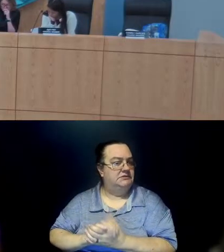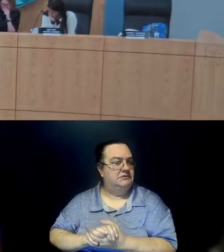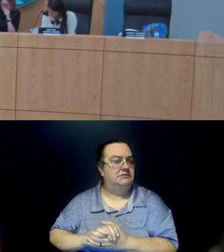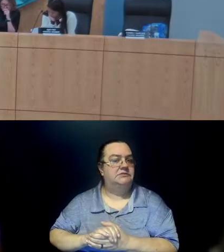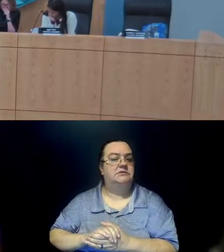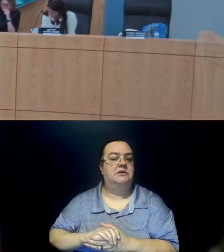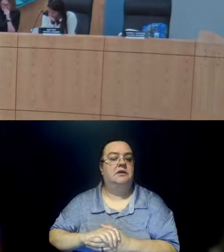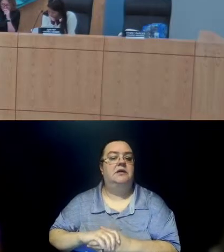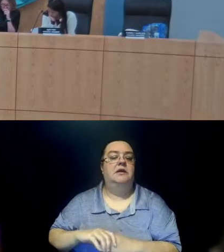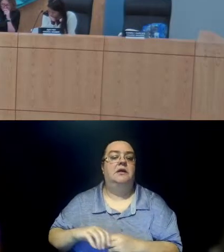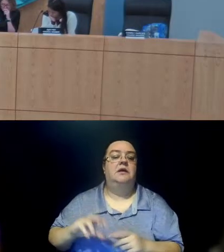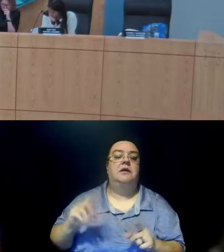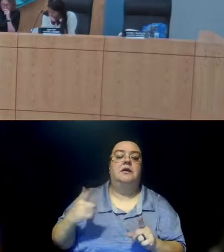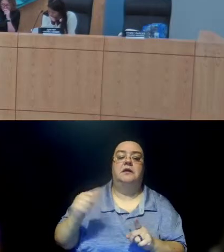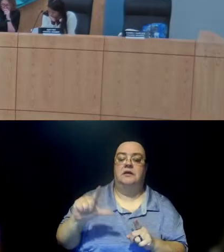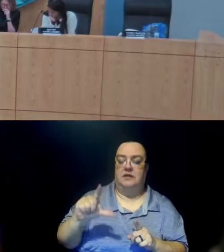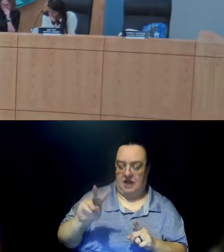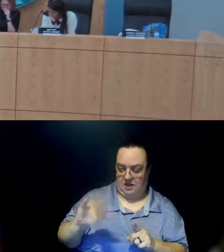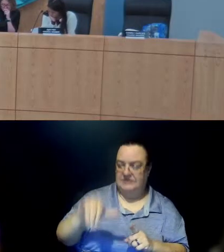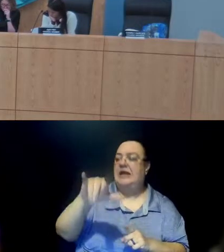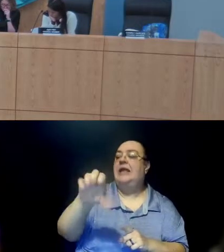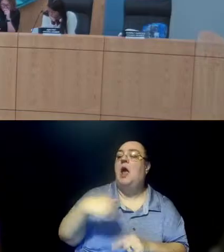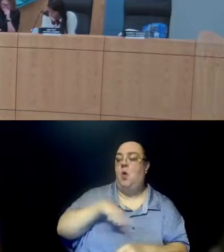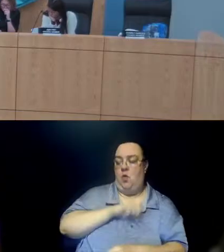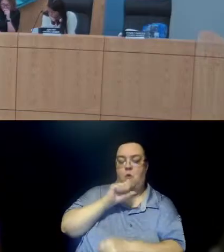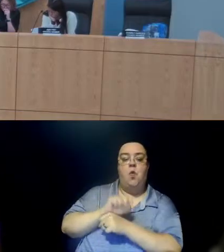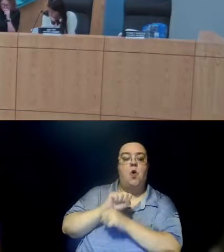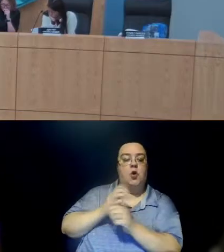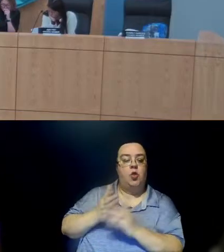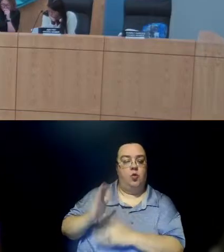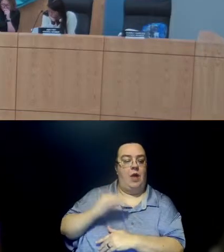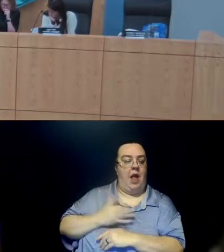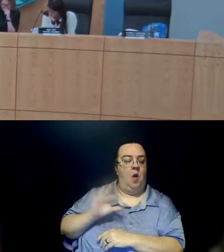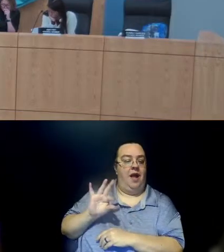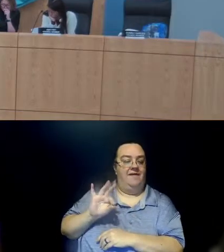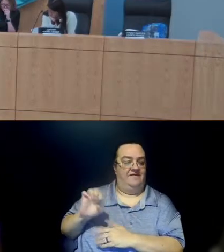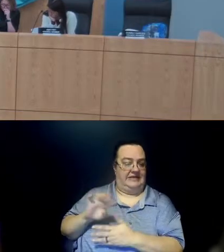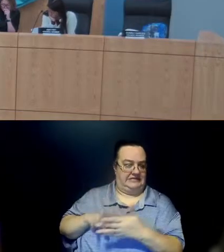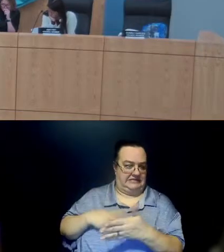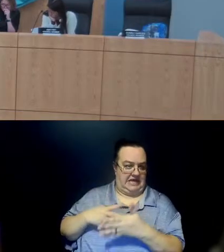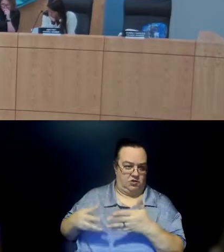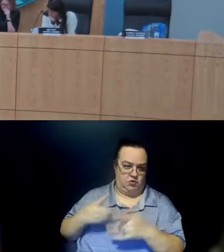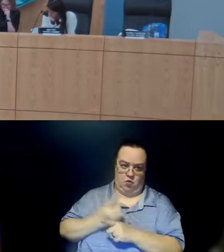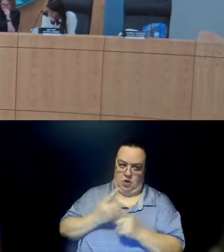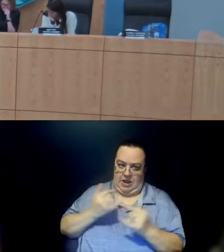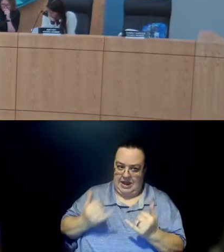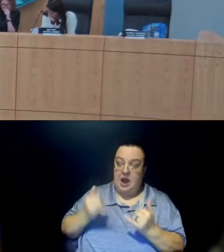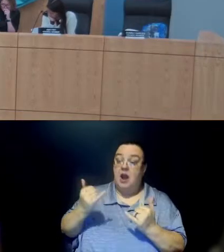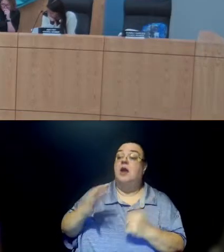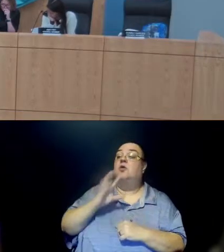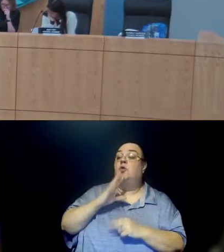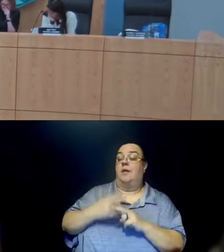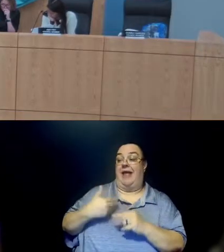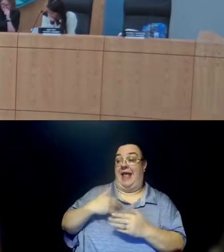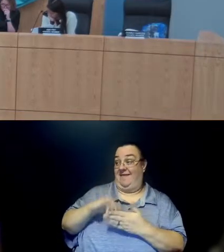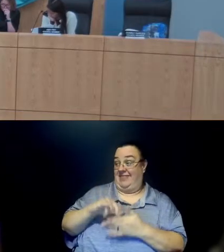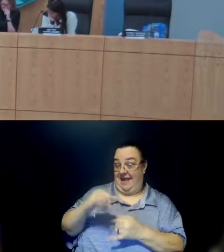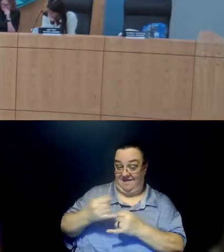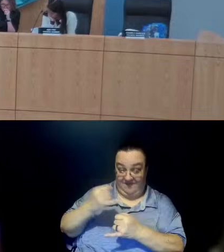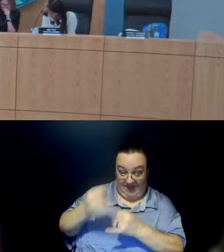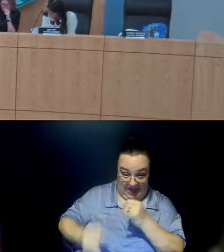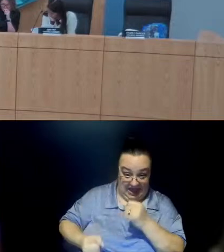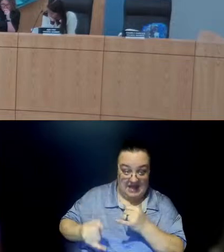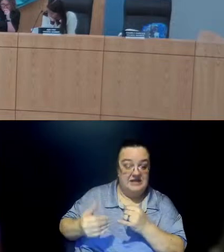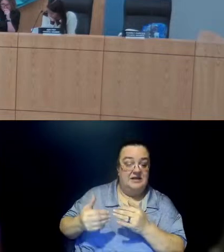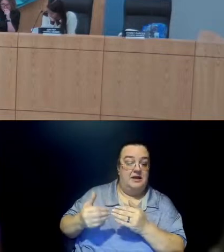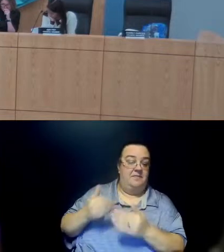Yes, we're working through our fee schedule right now. So as far as having that finalized before our presentation